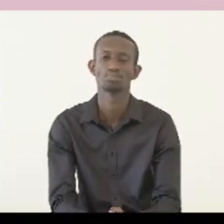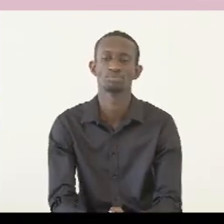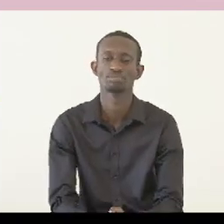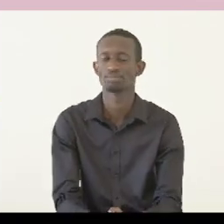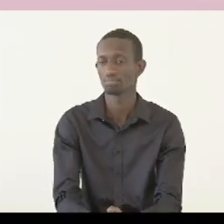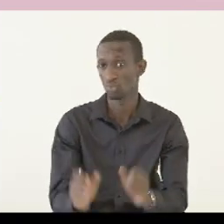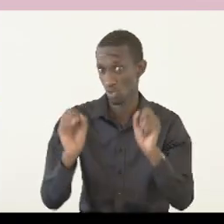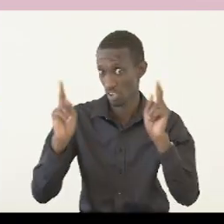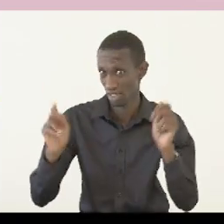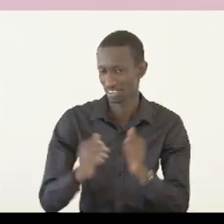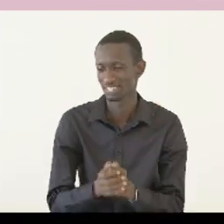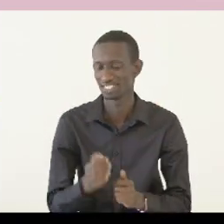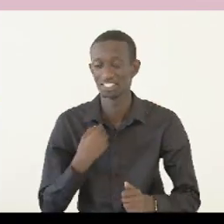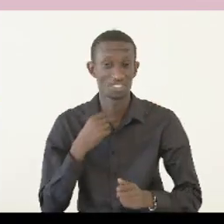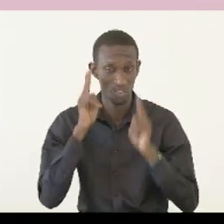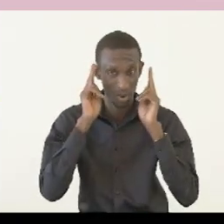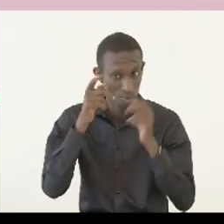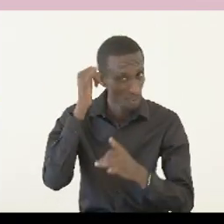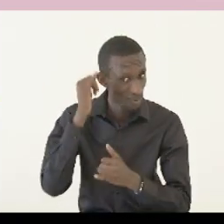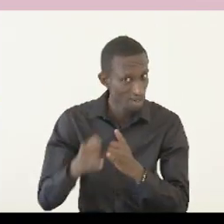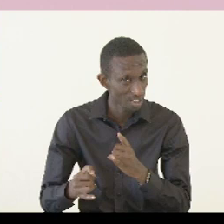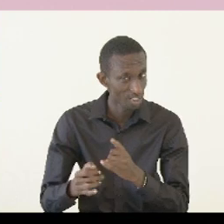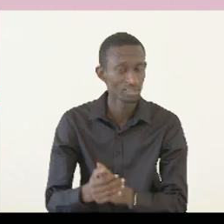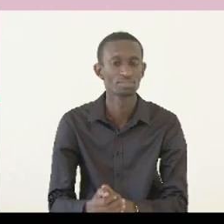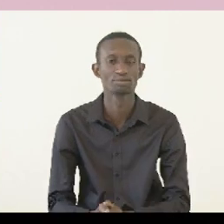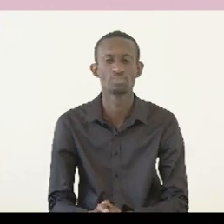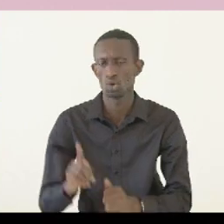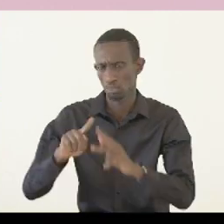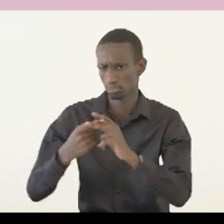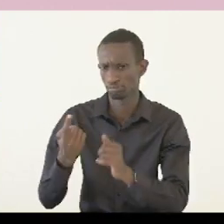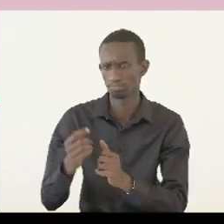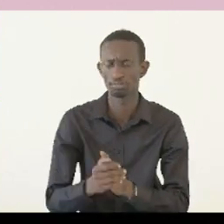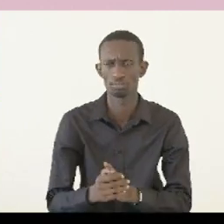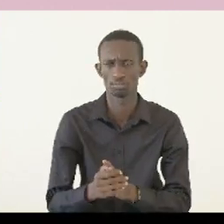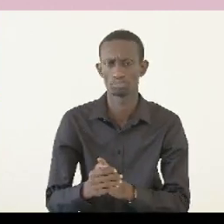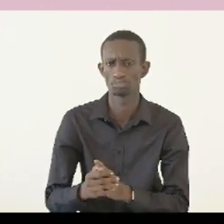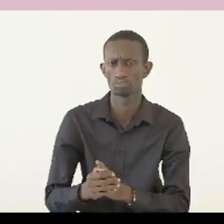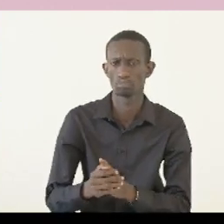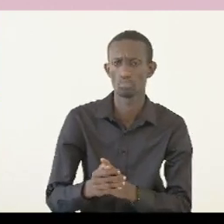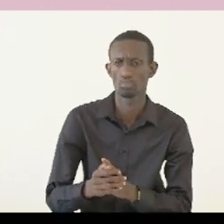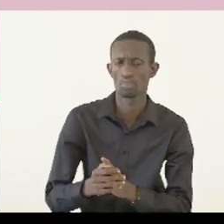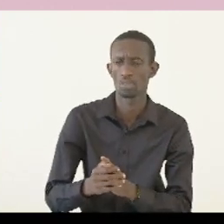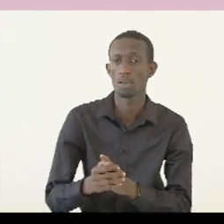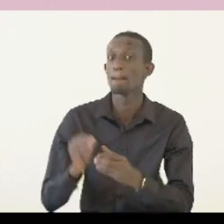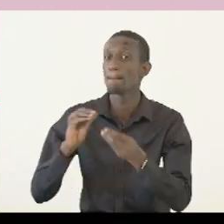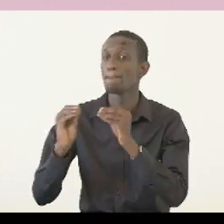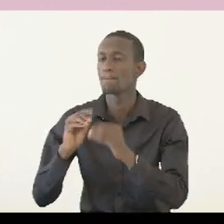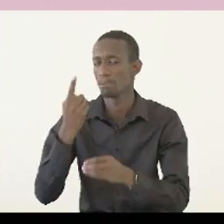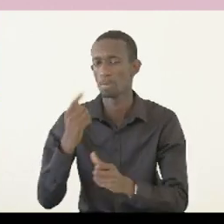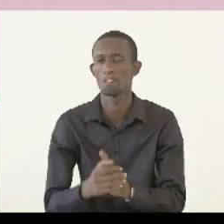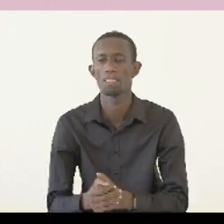Okay, so let me suppose that you have finished and we go to the correction. Particle number 1, we